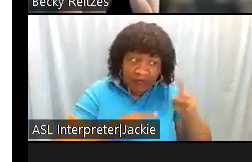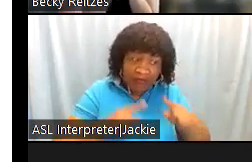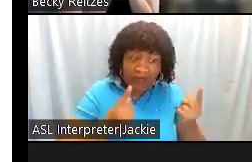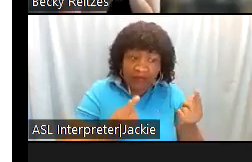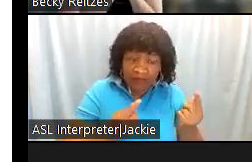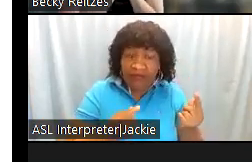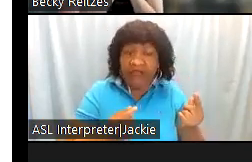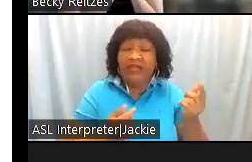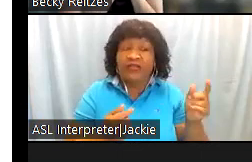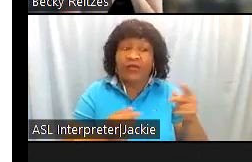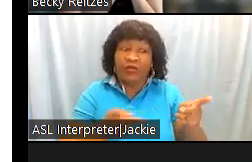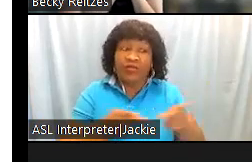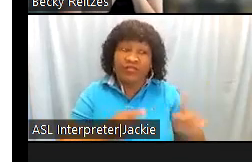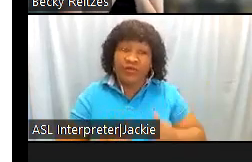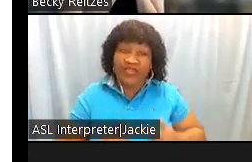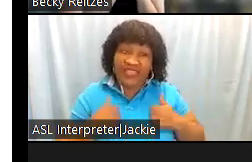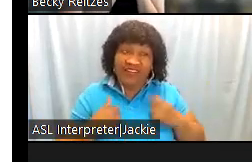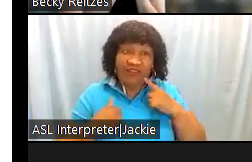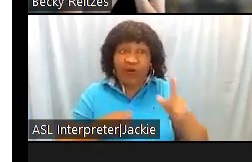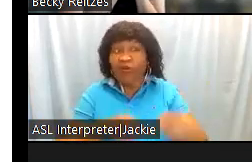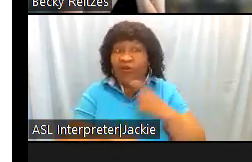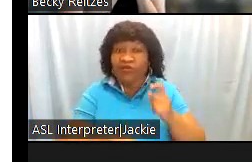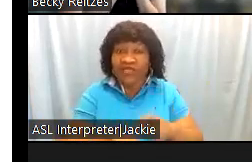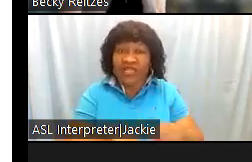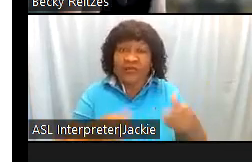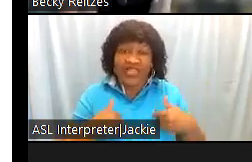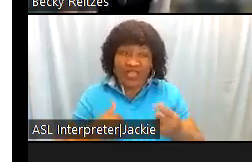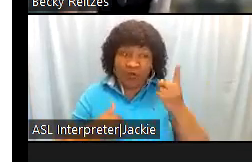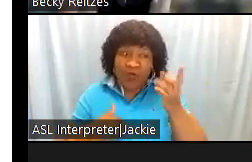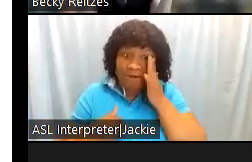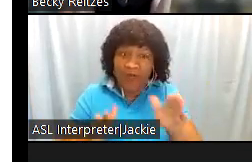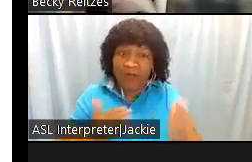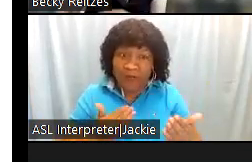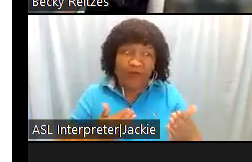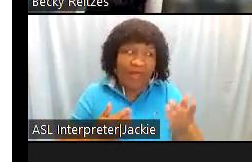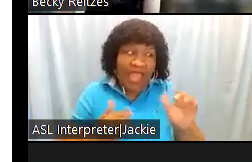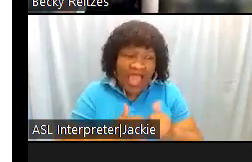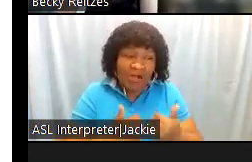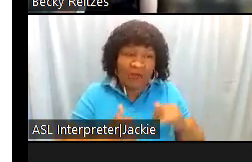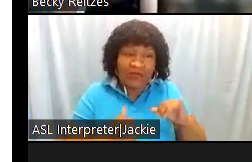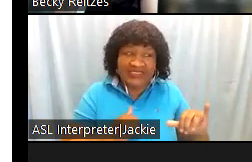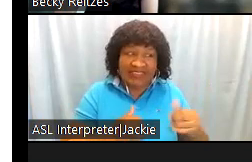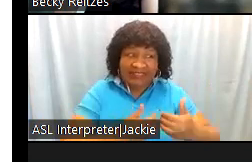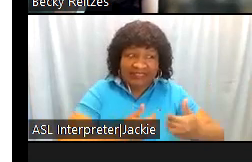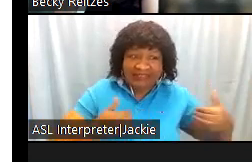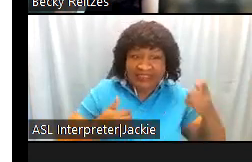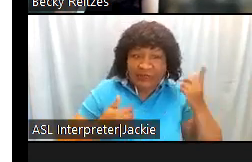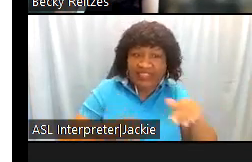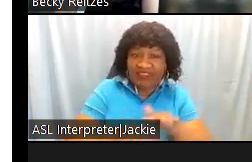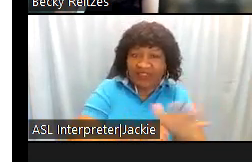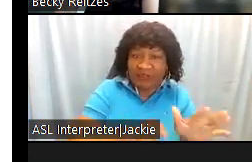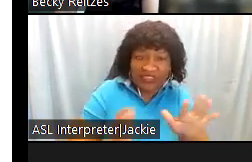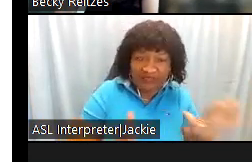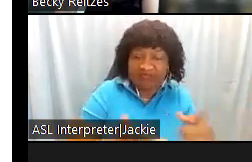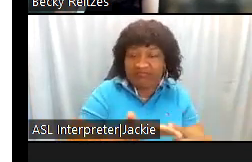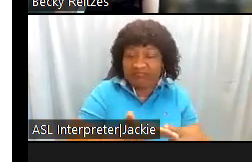in the place that we lived for a million years, because we had a 1-bedroom. Like, how are we going to isolate? How are we going to quarantine? So for folks who